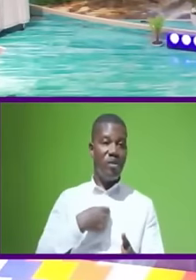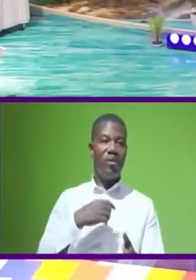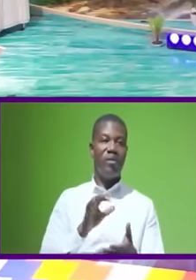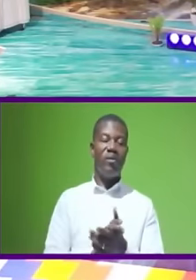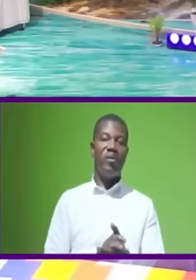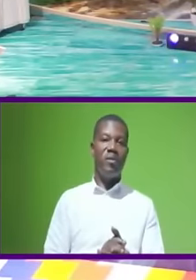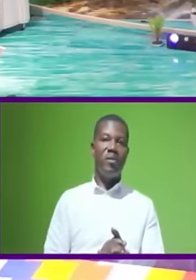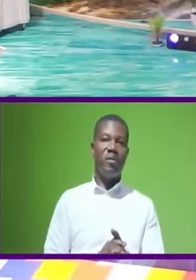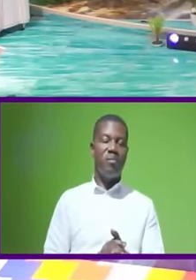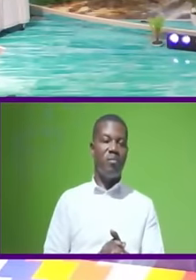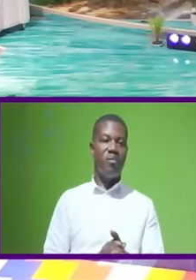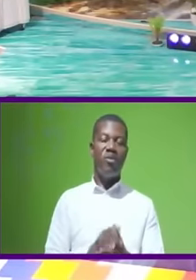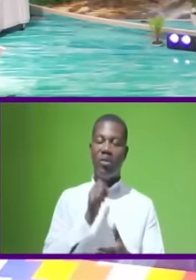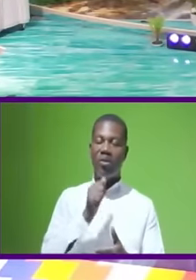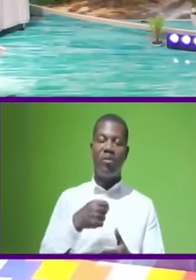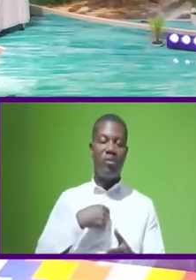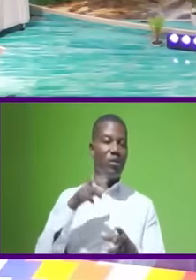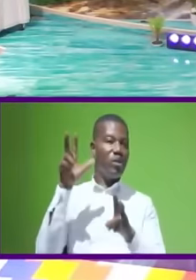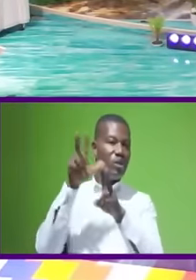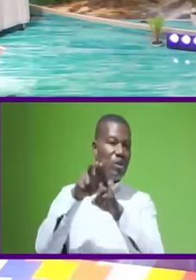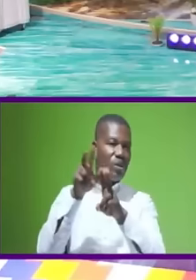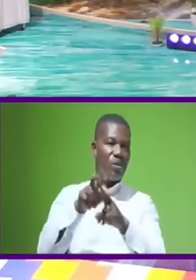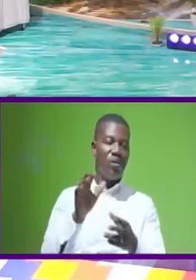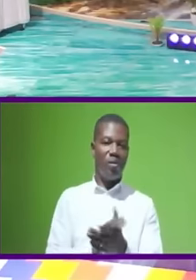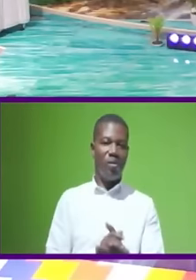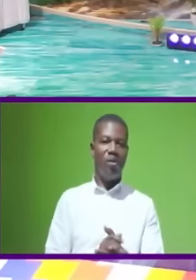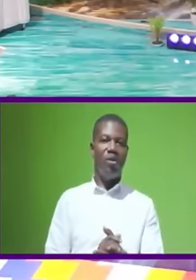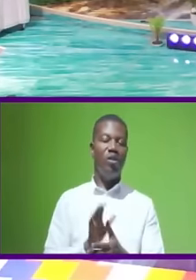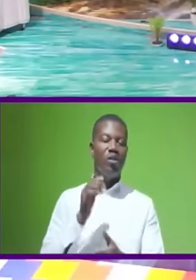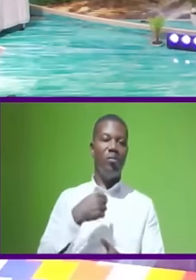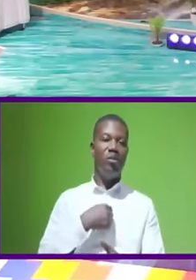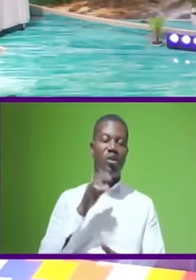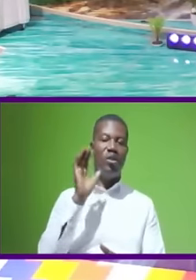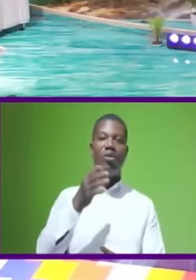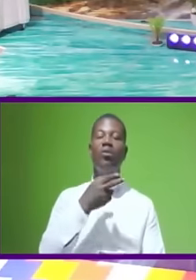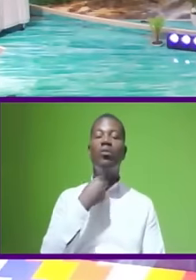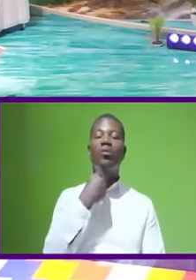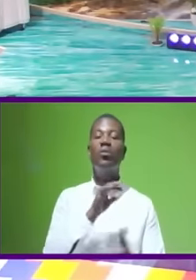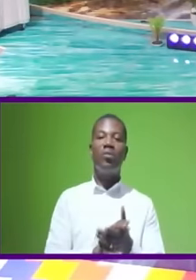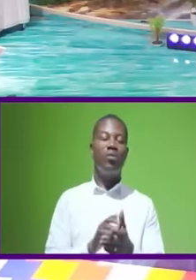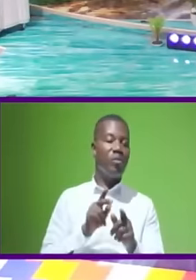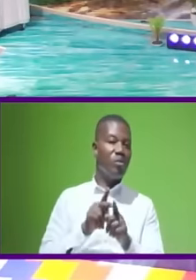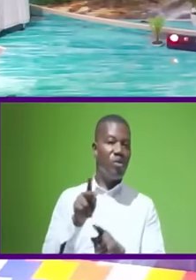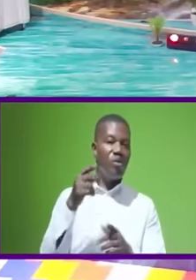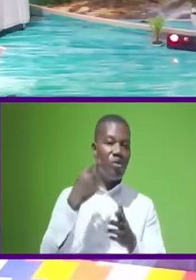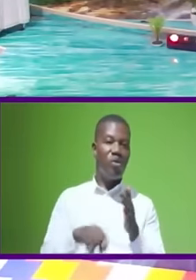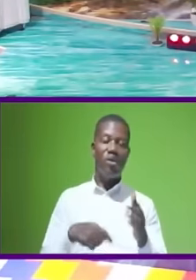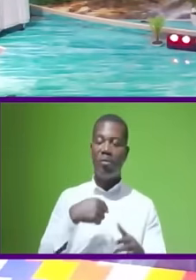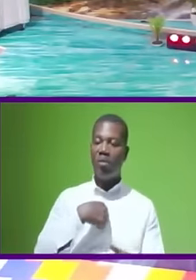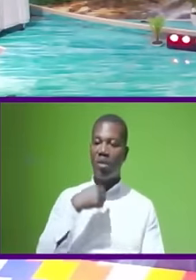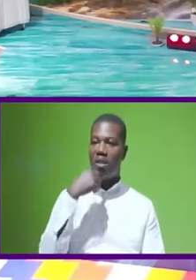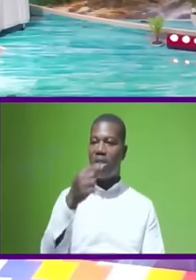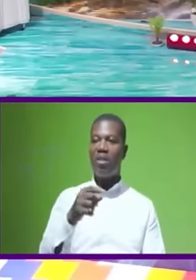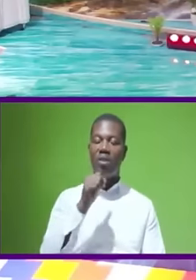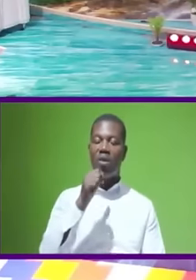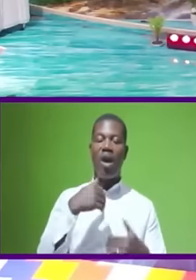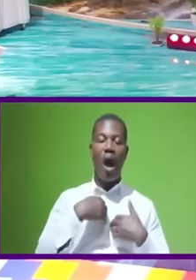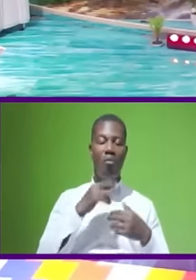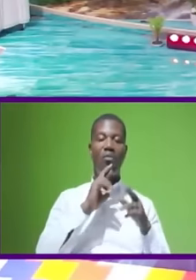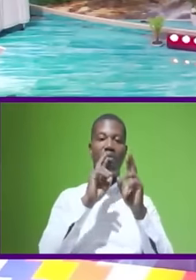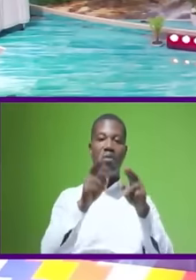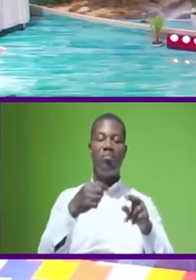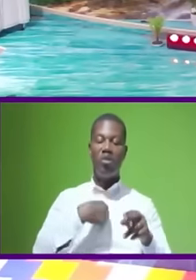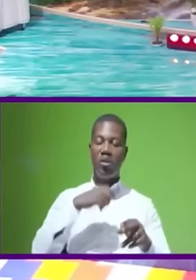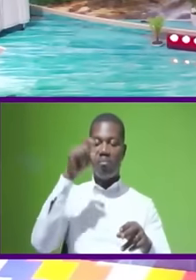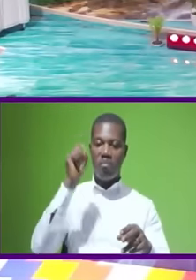bu, because me no self, me no di for di meka uniano. To wun nanke se se mi